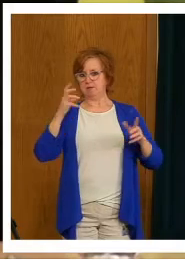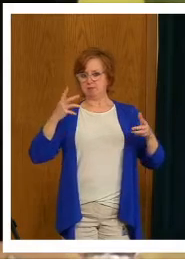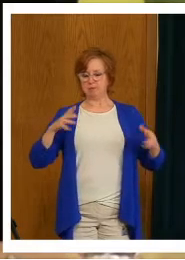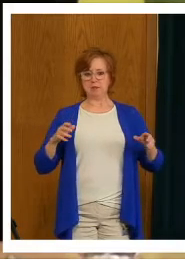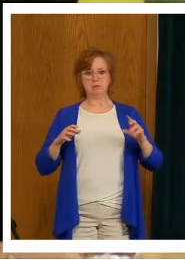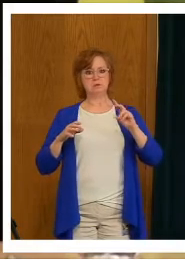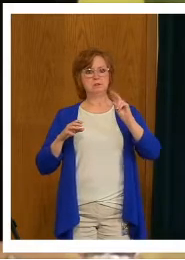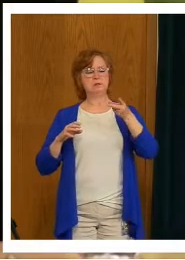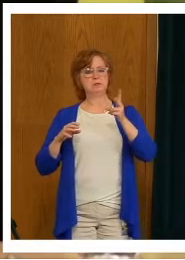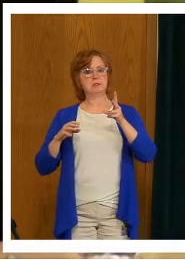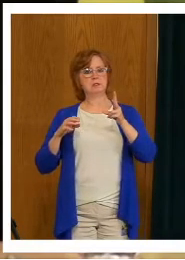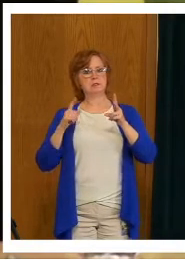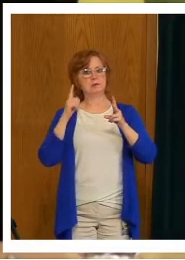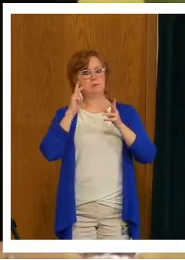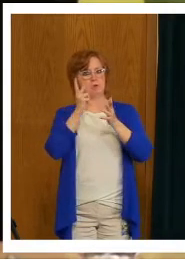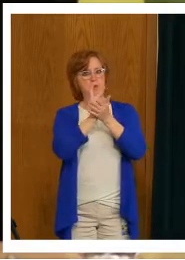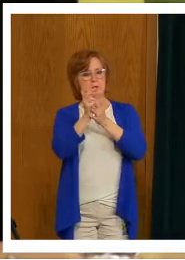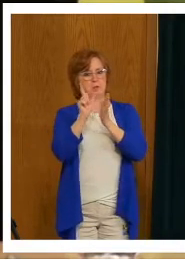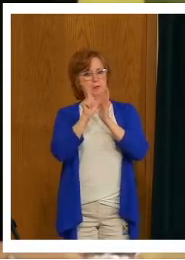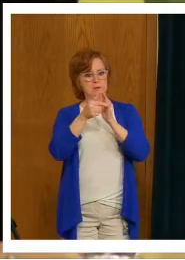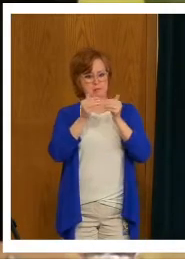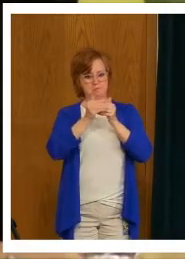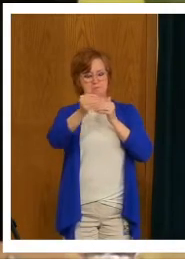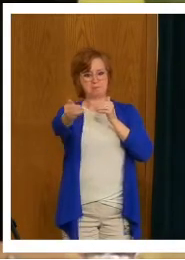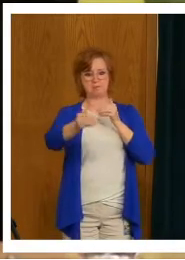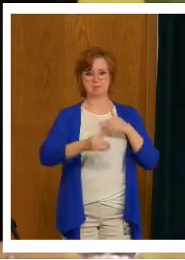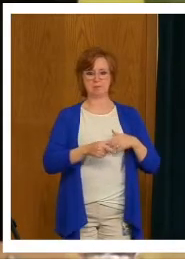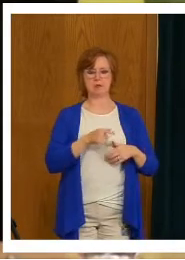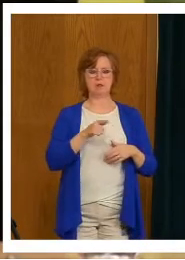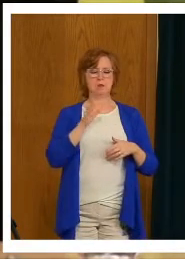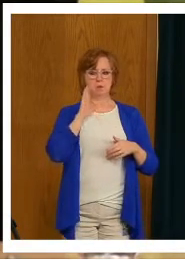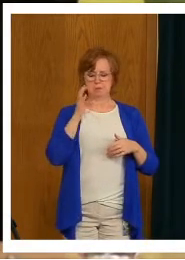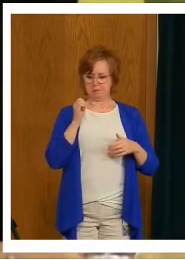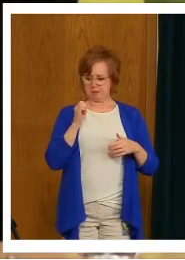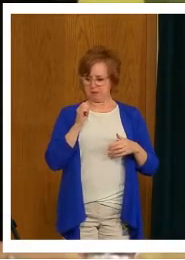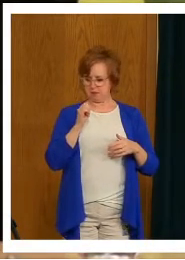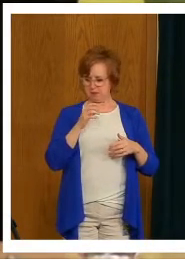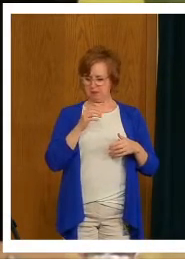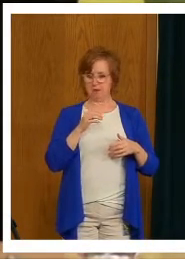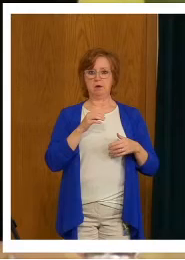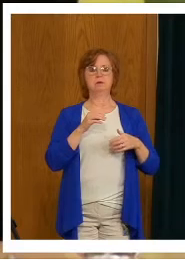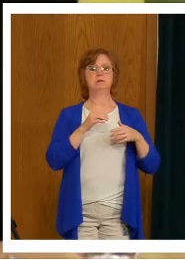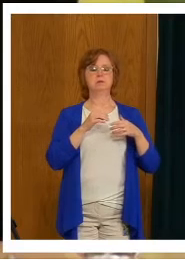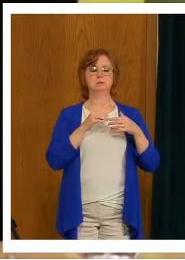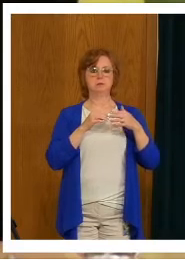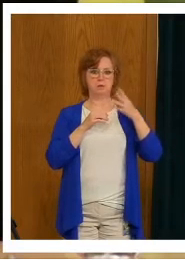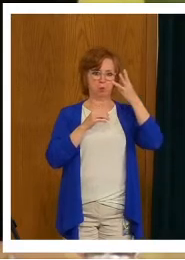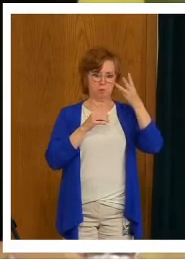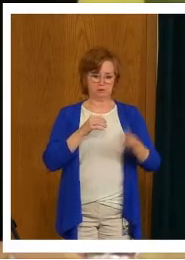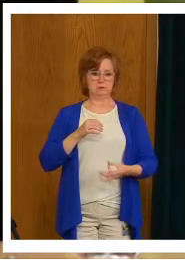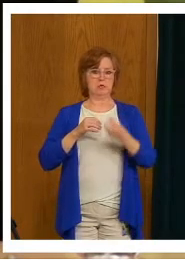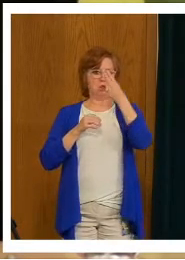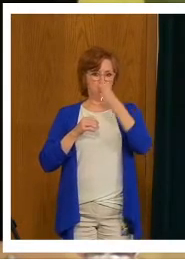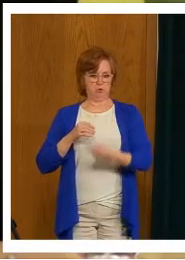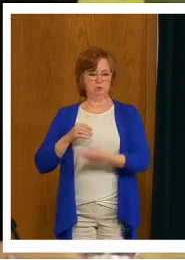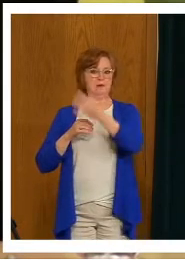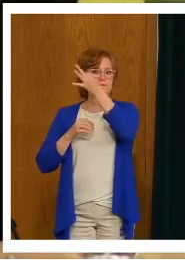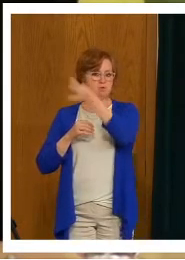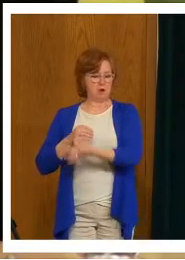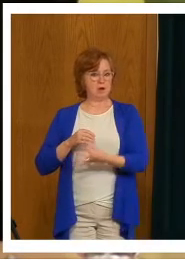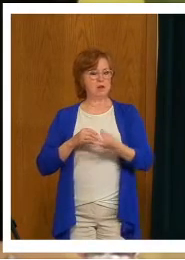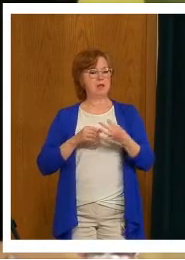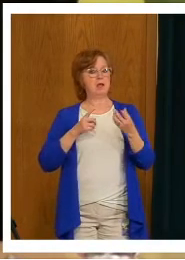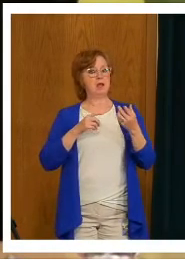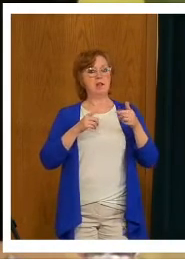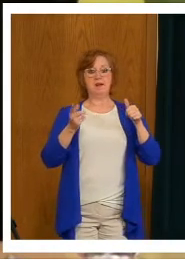second vaccine, 3 weeks, I believe, in advance. So it'll run through the full vaccination cycle, and they are committed to the full